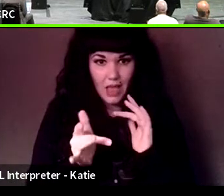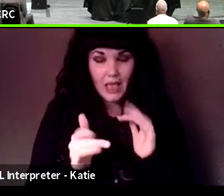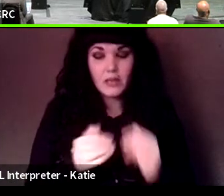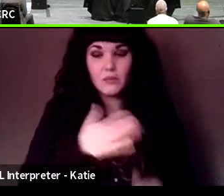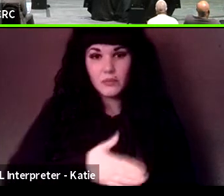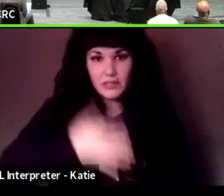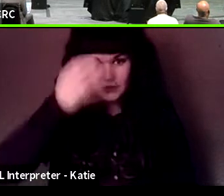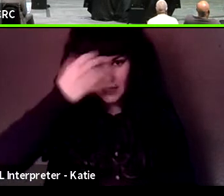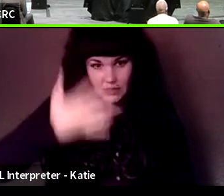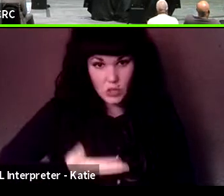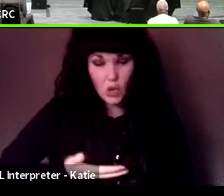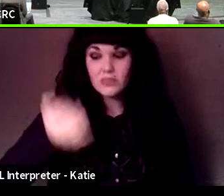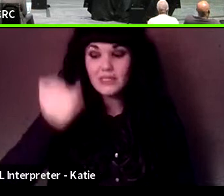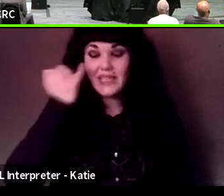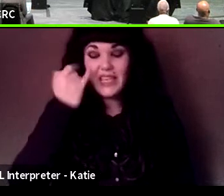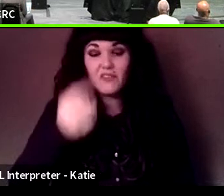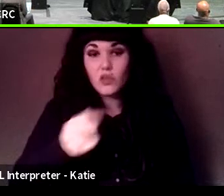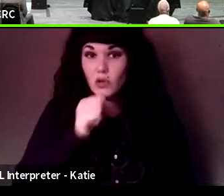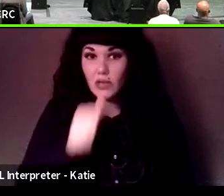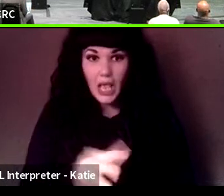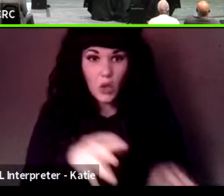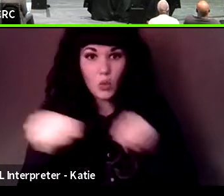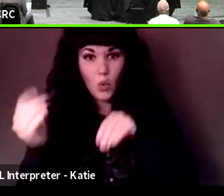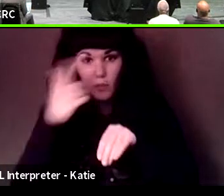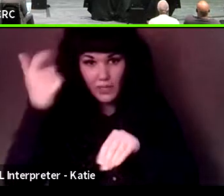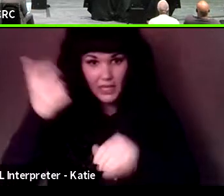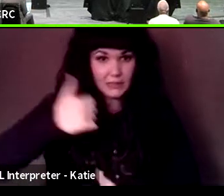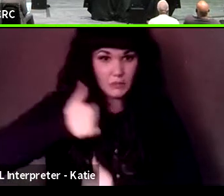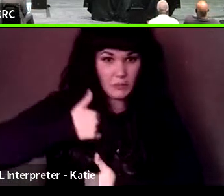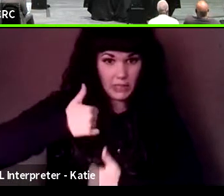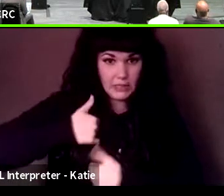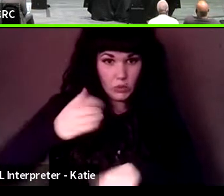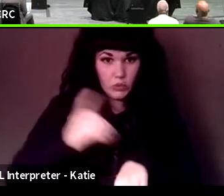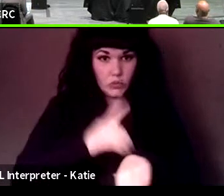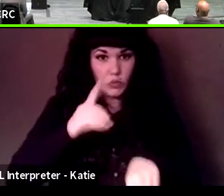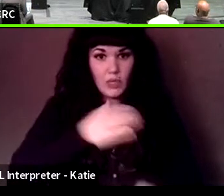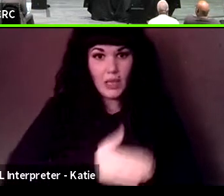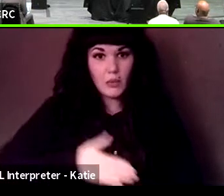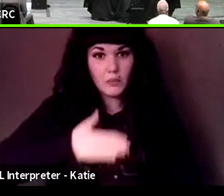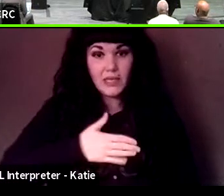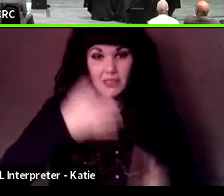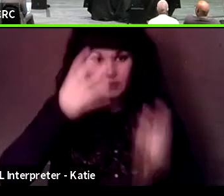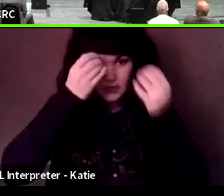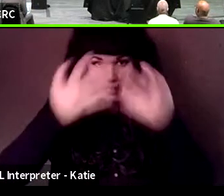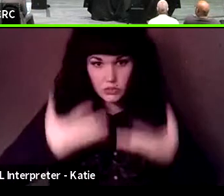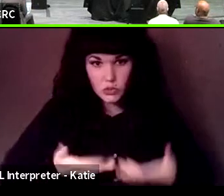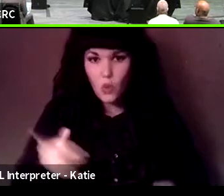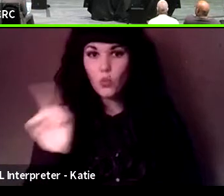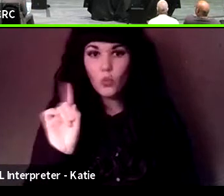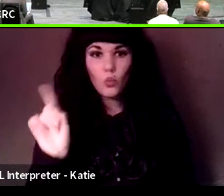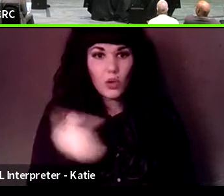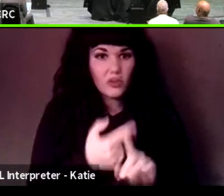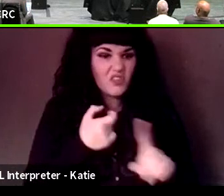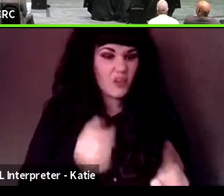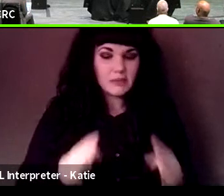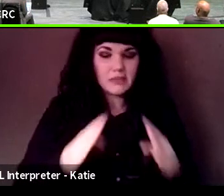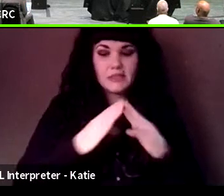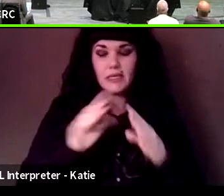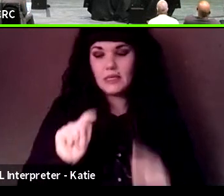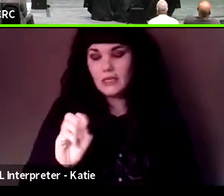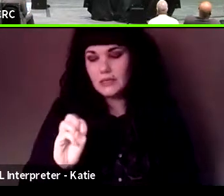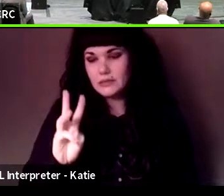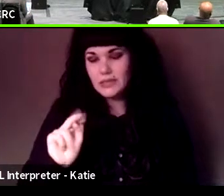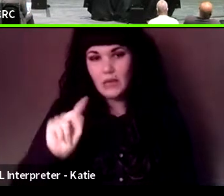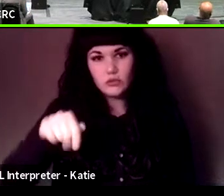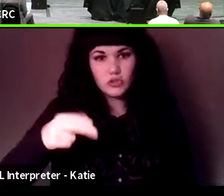due to military duty, please disclose where you are attending the meeting from by stating the county, city, township, or village, and the state from which you